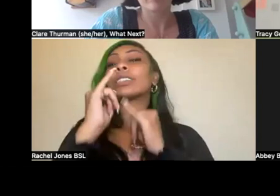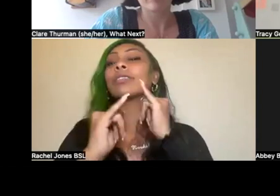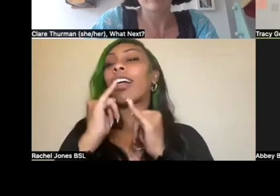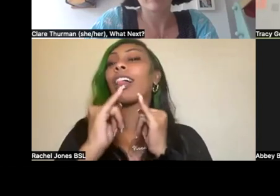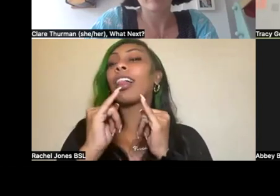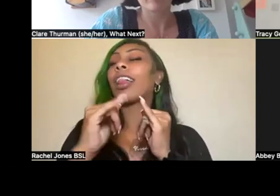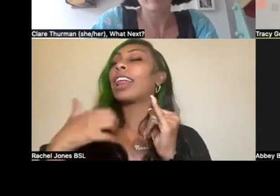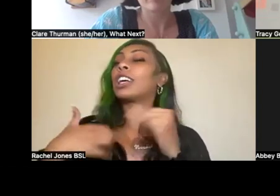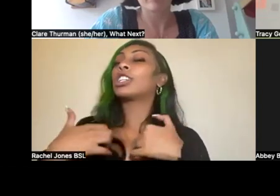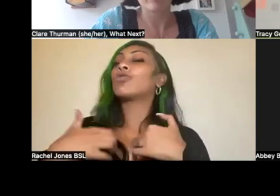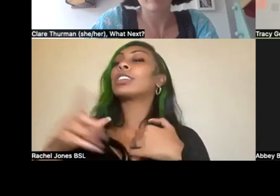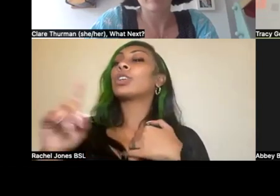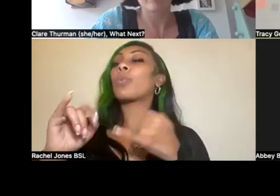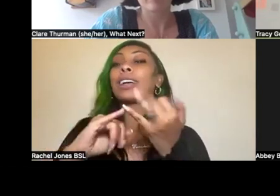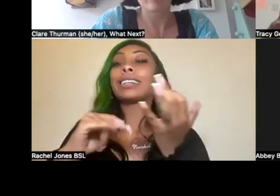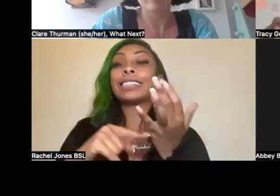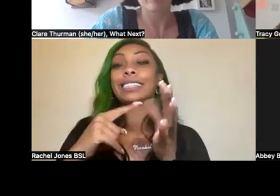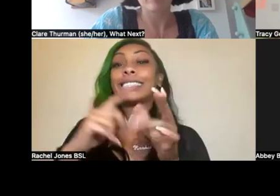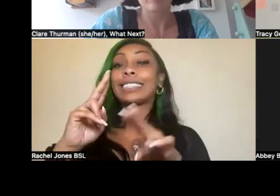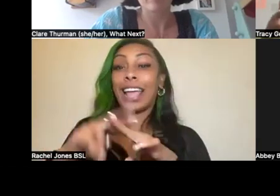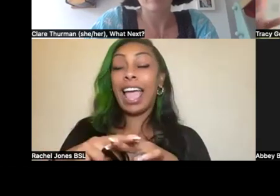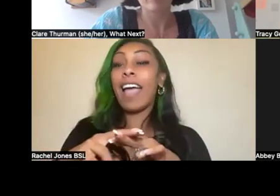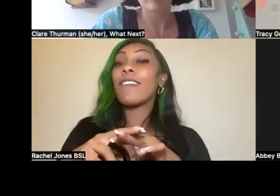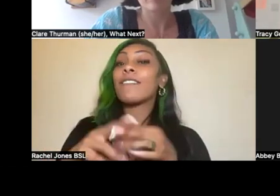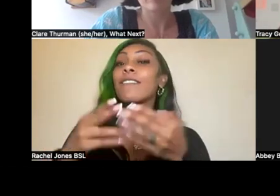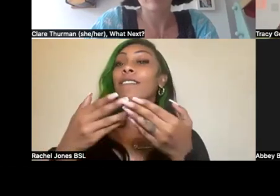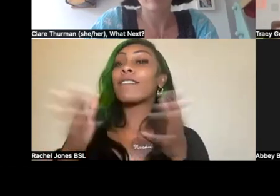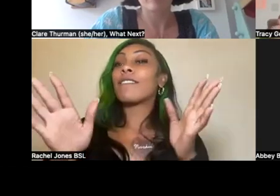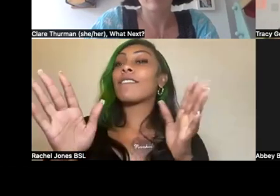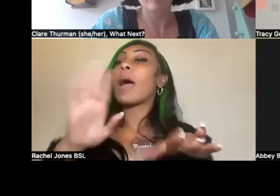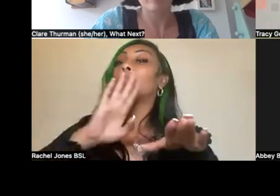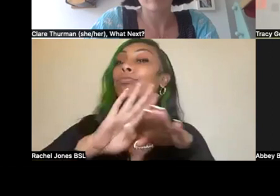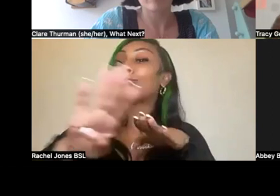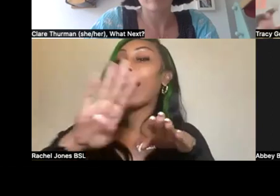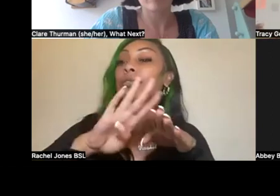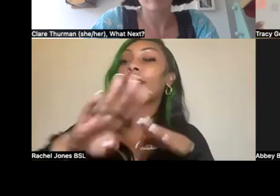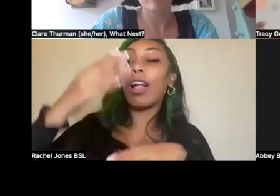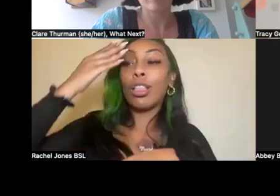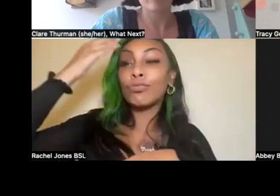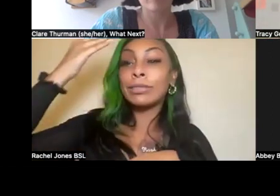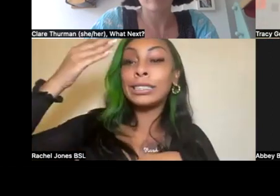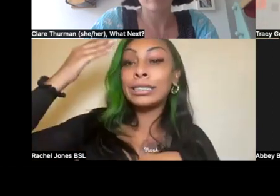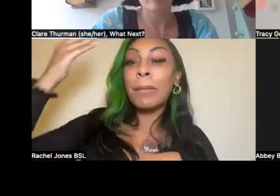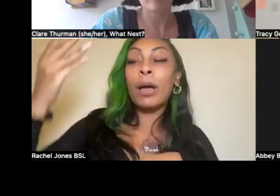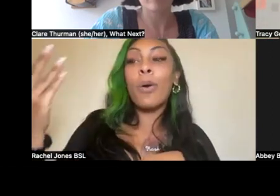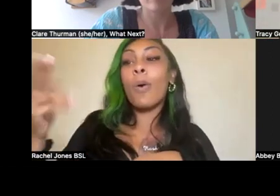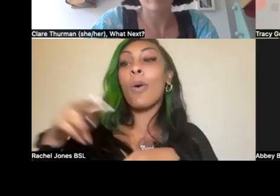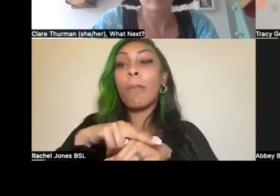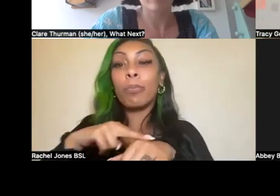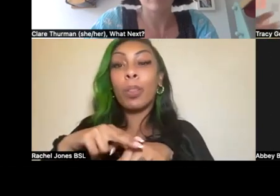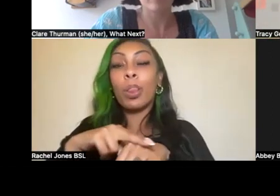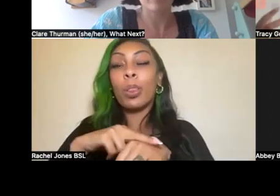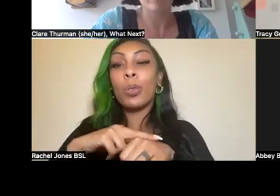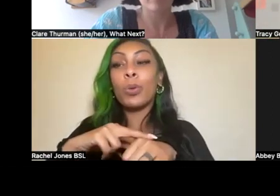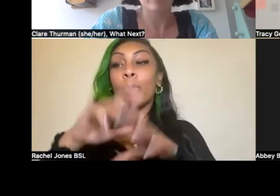staff is opening up spaces where what we've been calling like practical dreaming or blue sky spaces. I do feel like